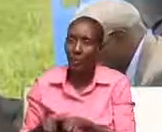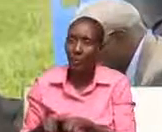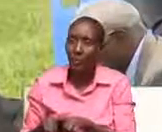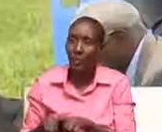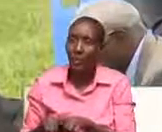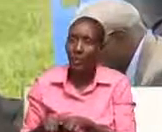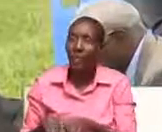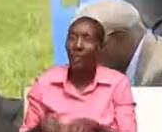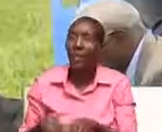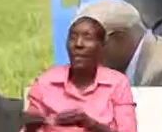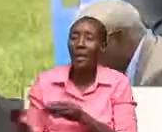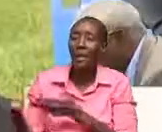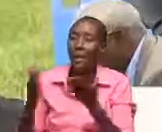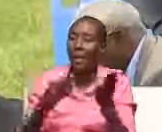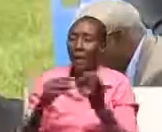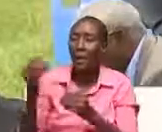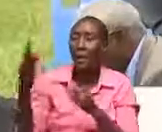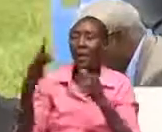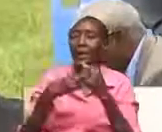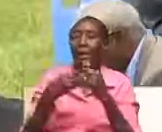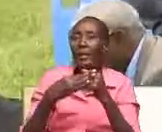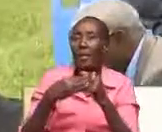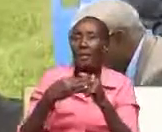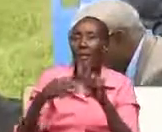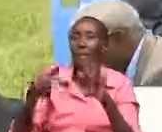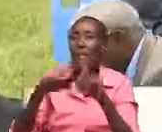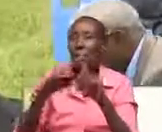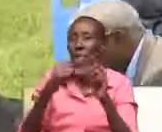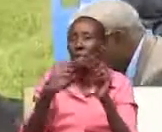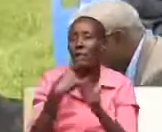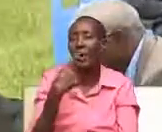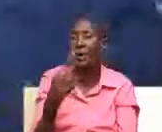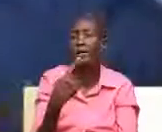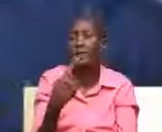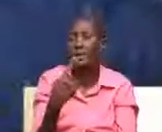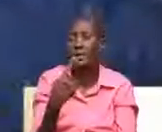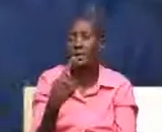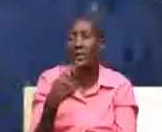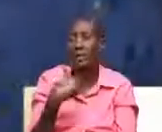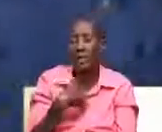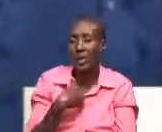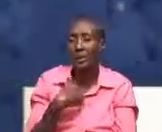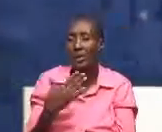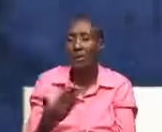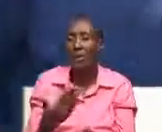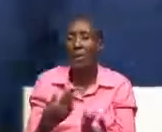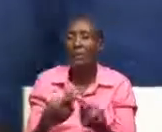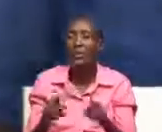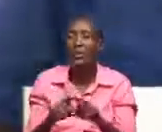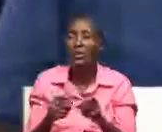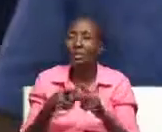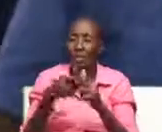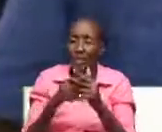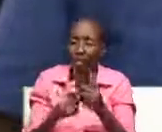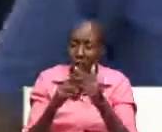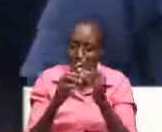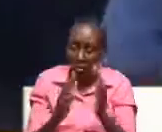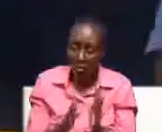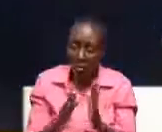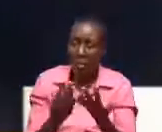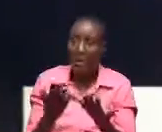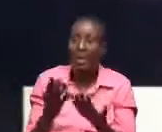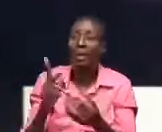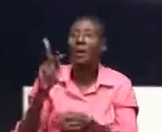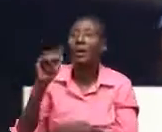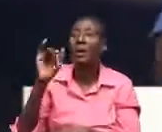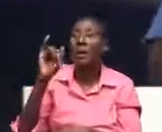others 88 to be 100 units that you see here with us. Hata hivyo, mhandisi Kenya amewarai wenyeji wa Thika na vitongoji